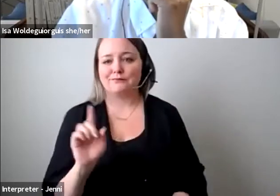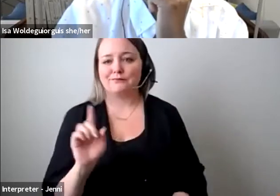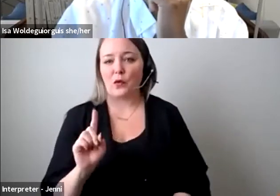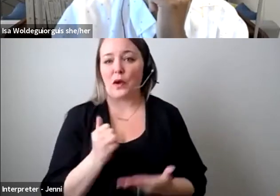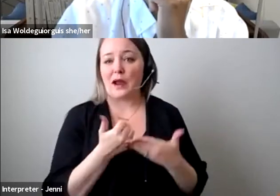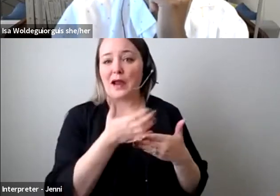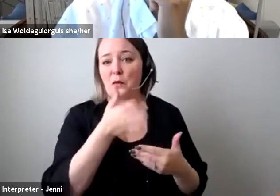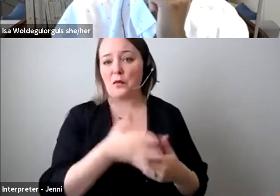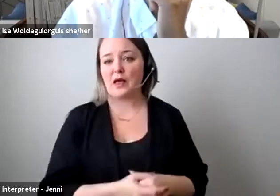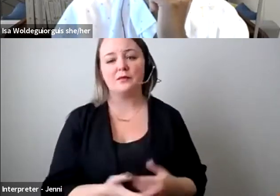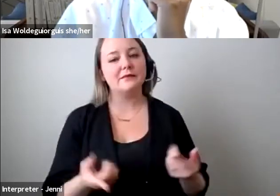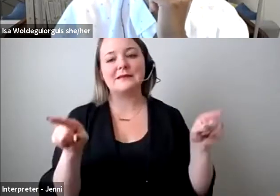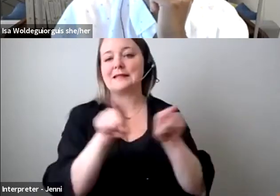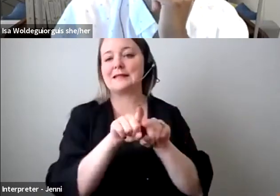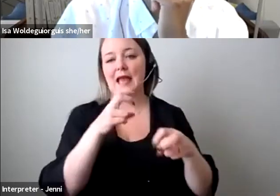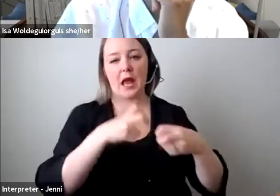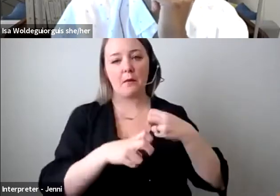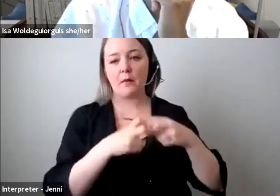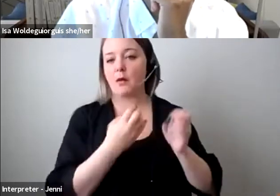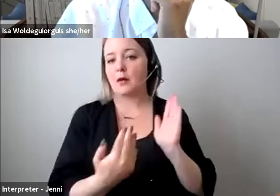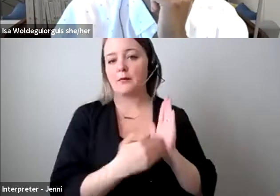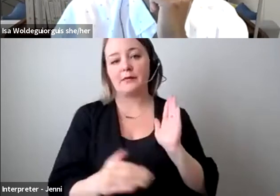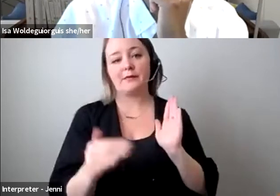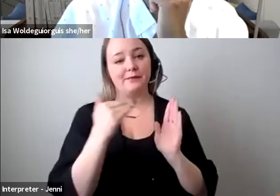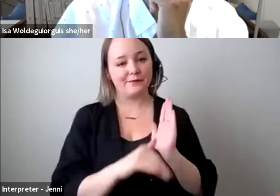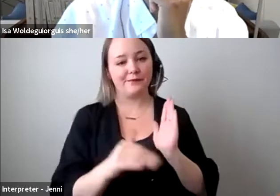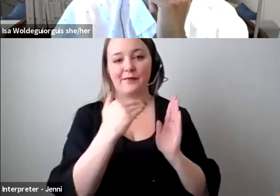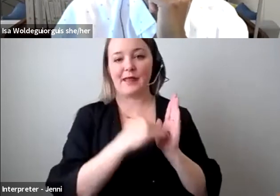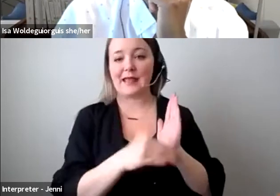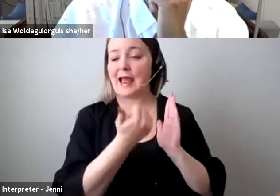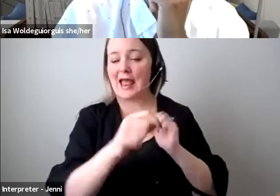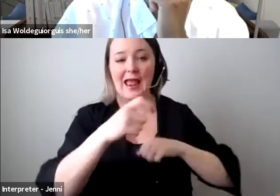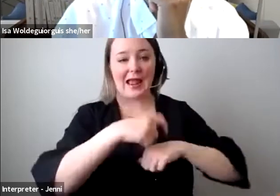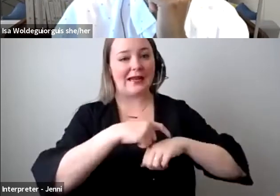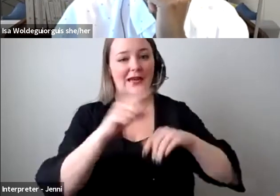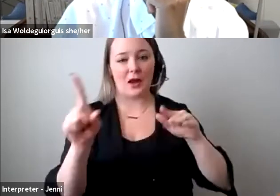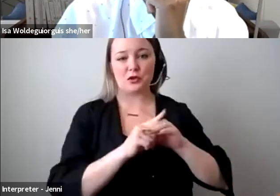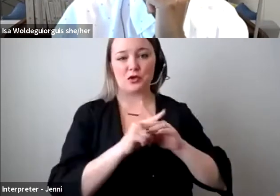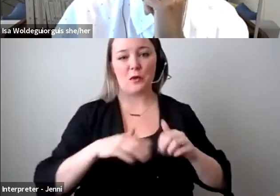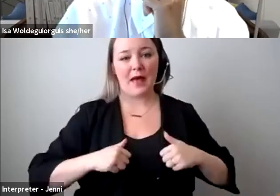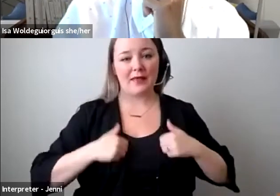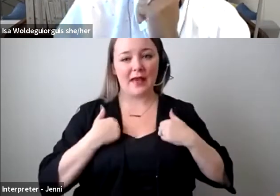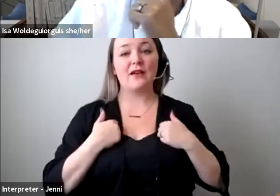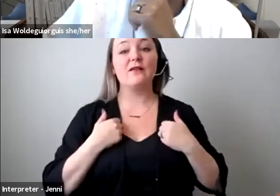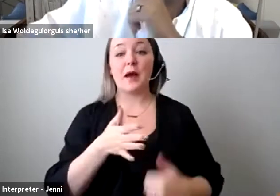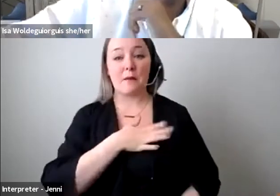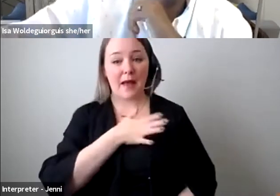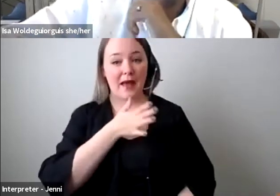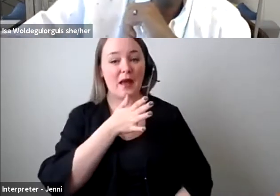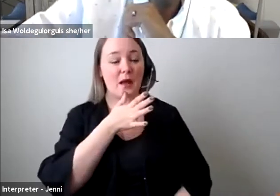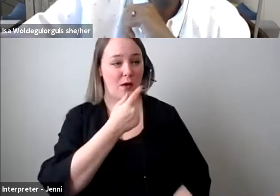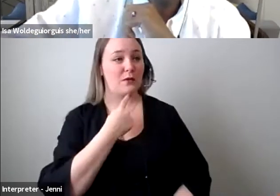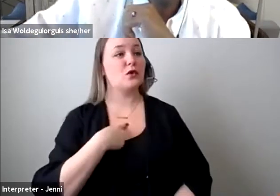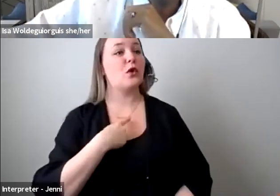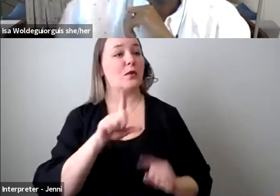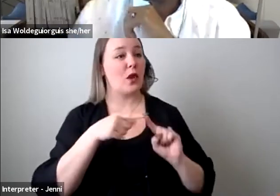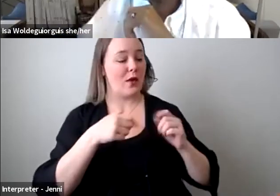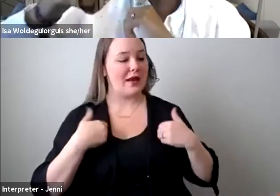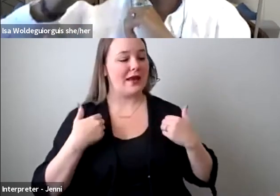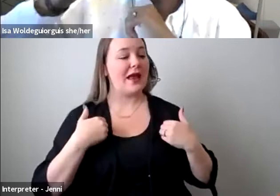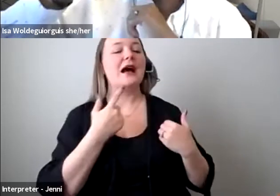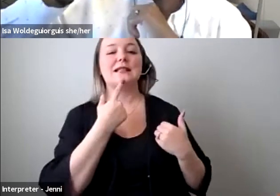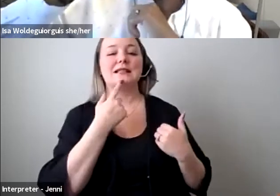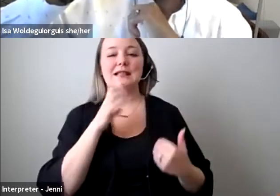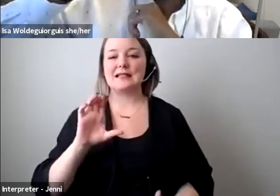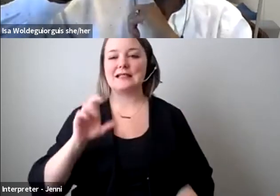the same problem I had since they ever bumped into my life. And when my mom told me when I was younger, oh, once CPS get in your